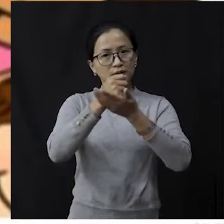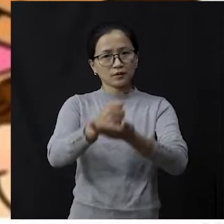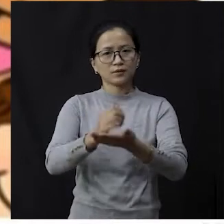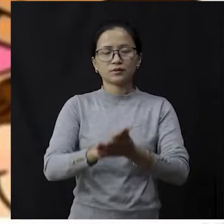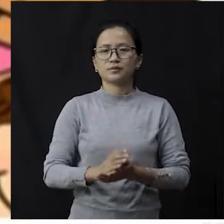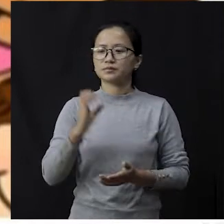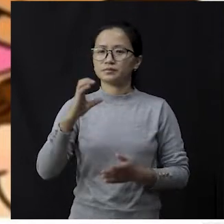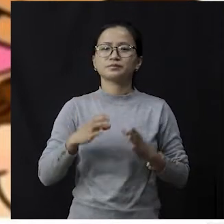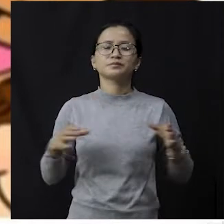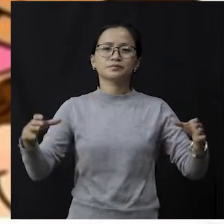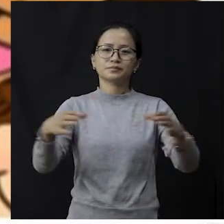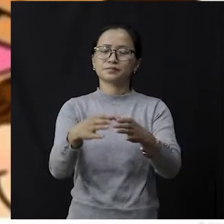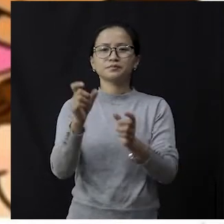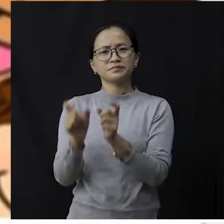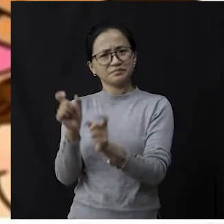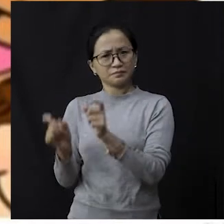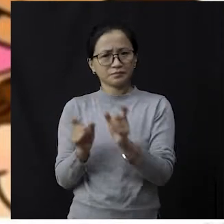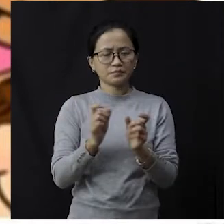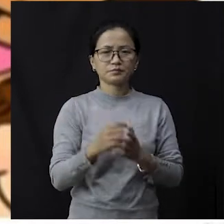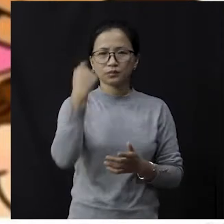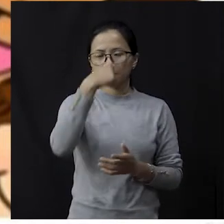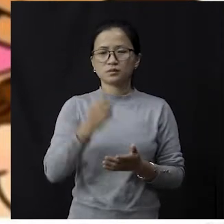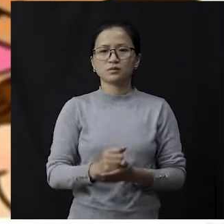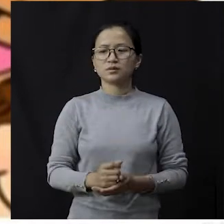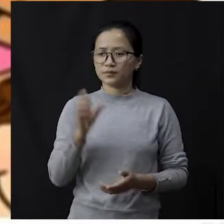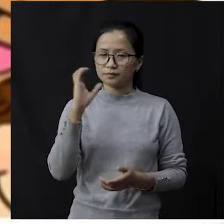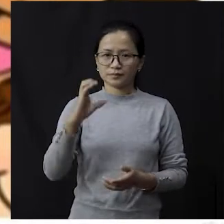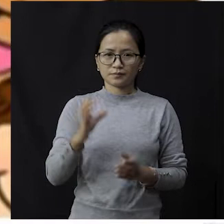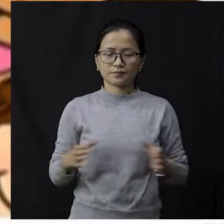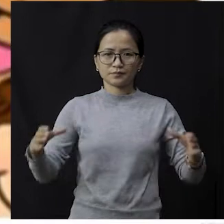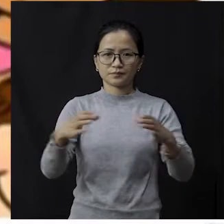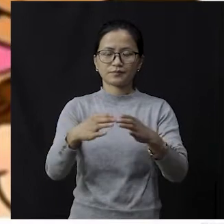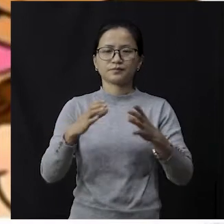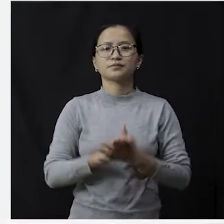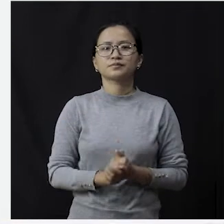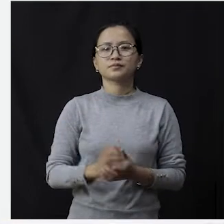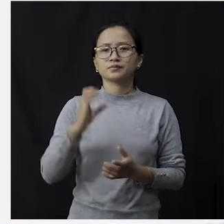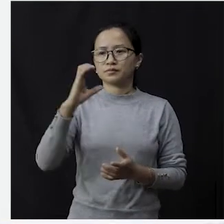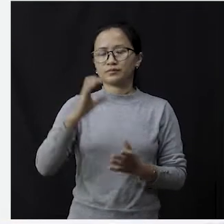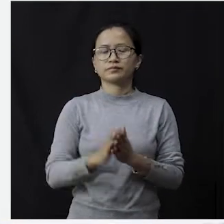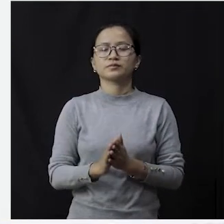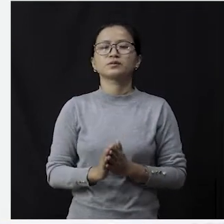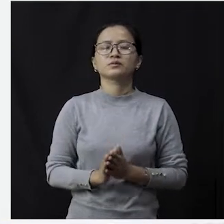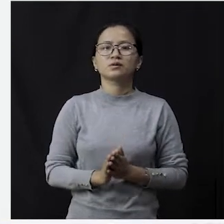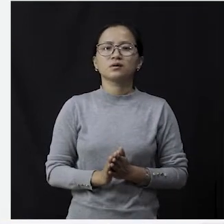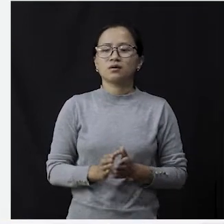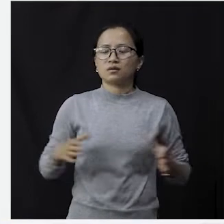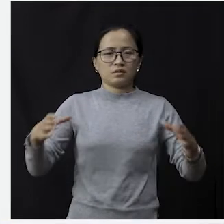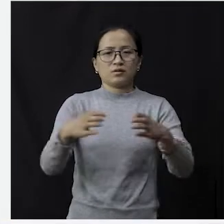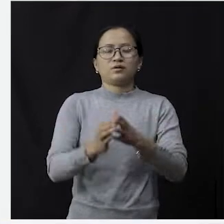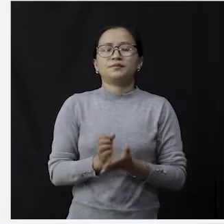our community. And these people who helps our community are called as a community helpers.